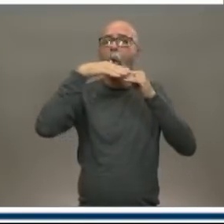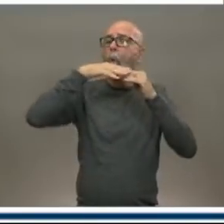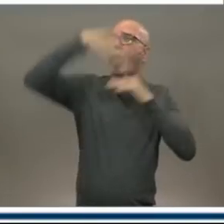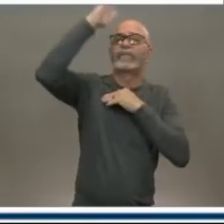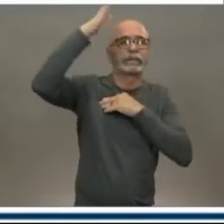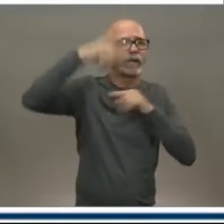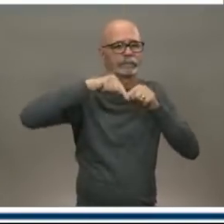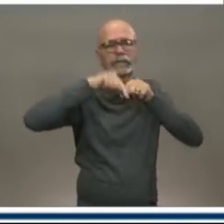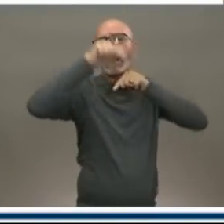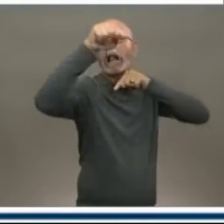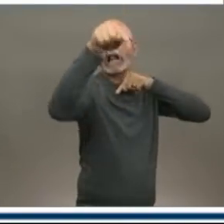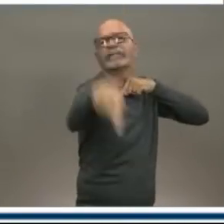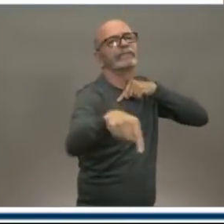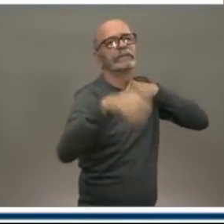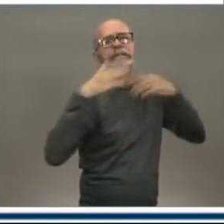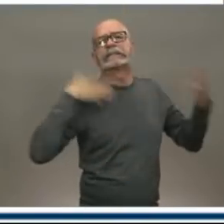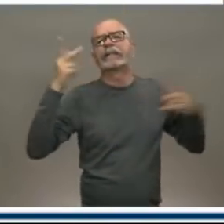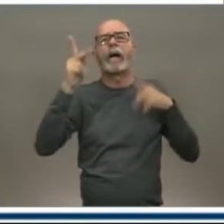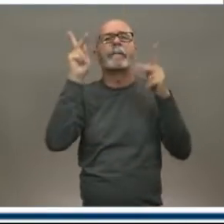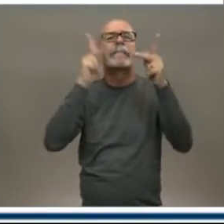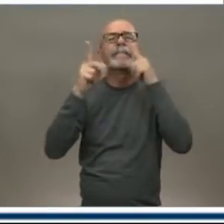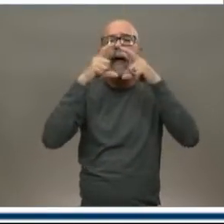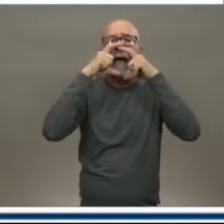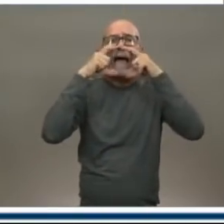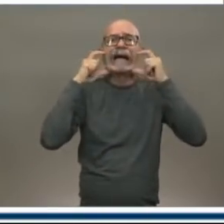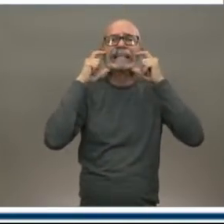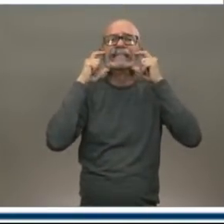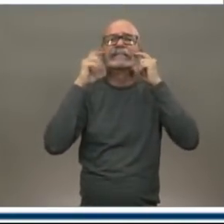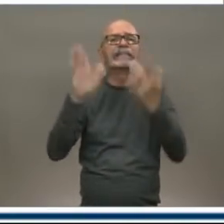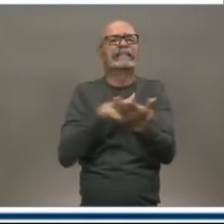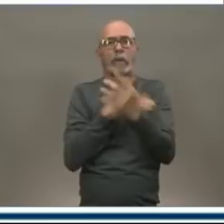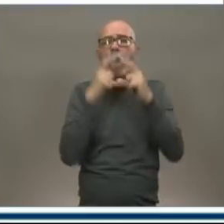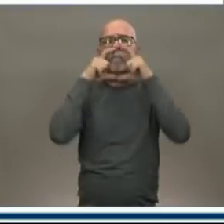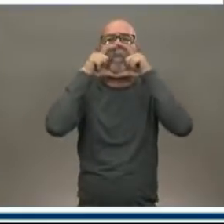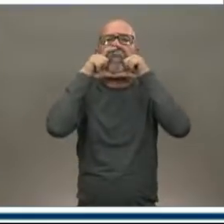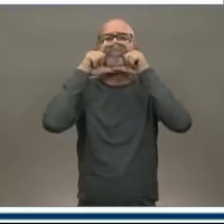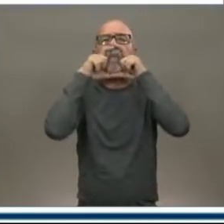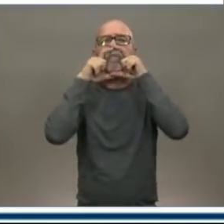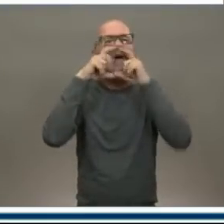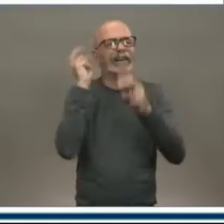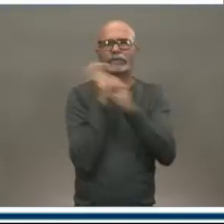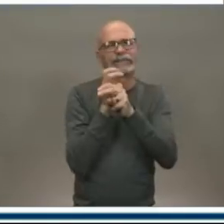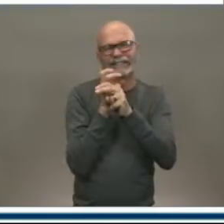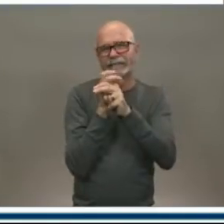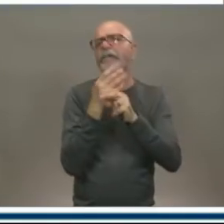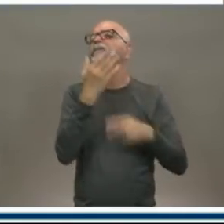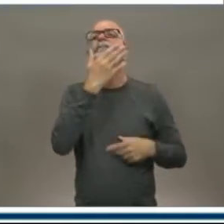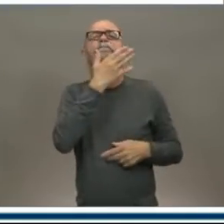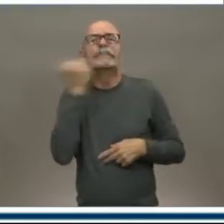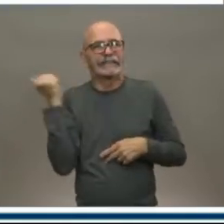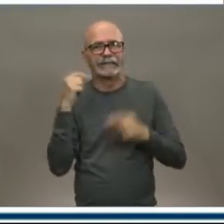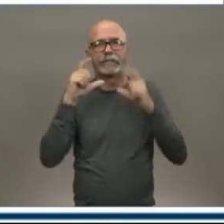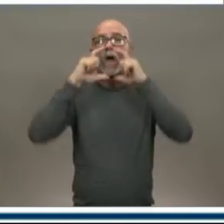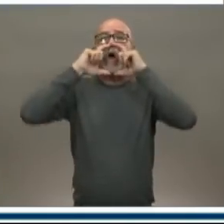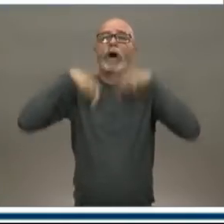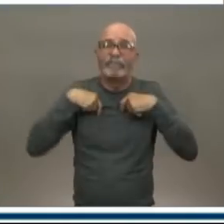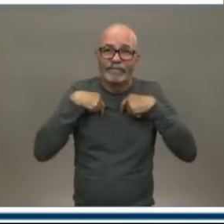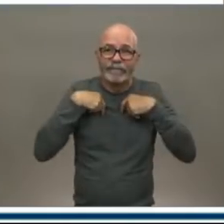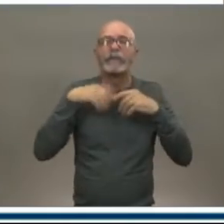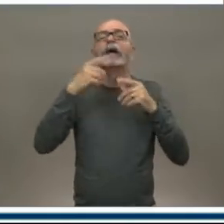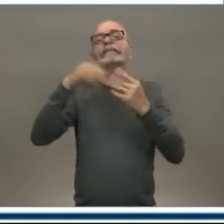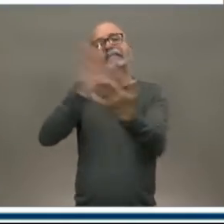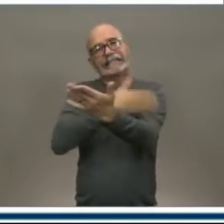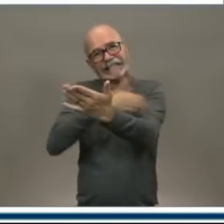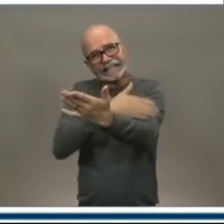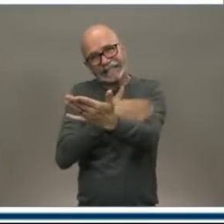mass singing. We want to have very small numbers of people, if you have them at all, who are singers. So my father, who recently passed away, was a World War